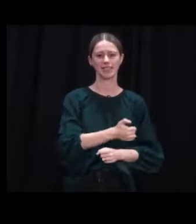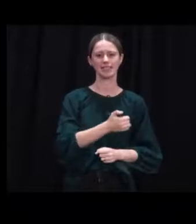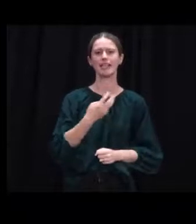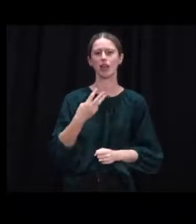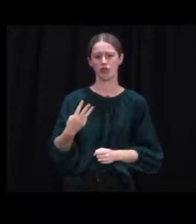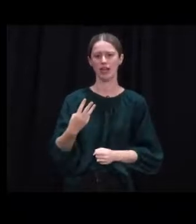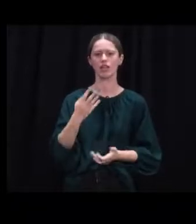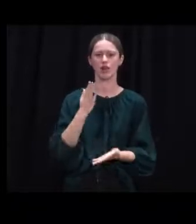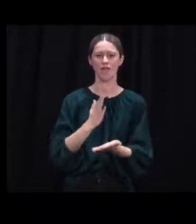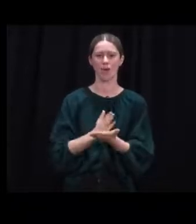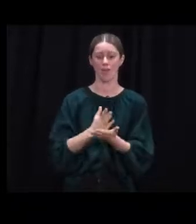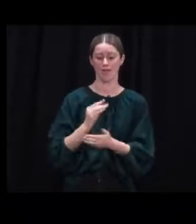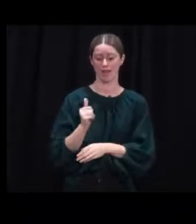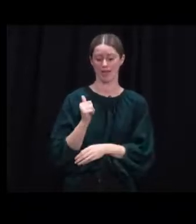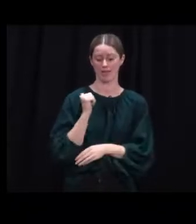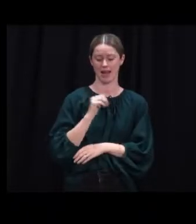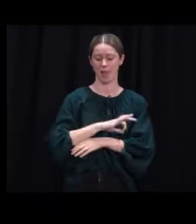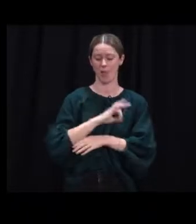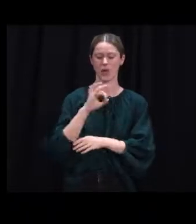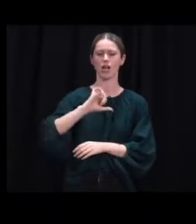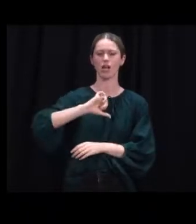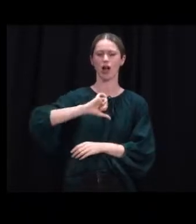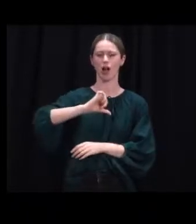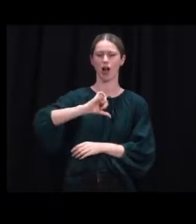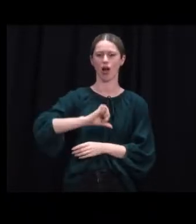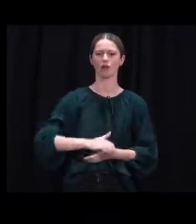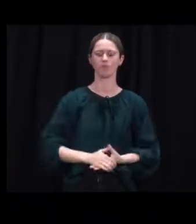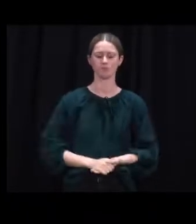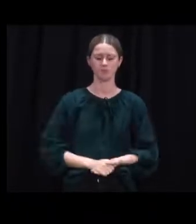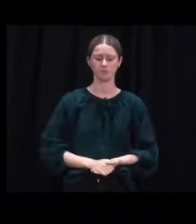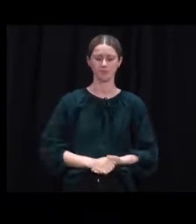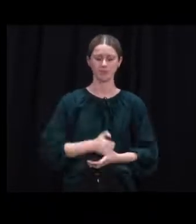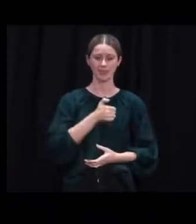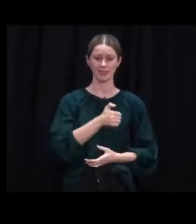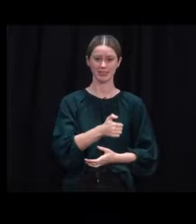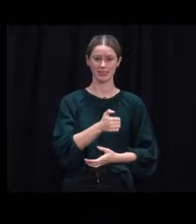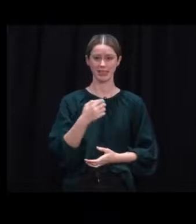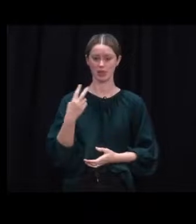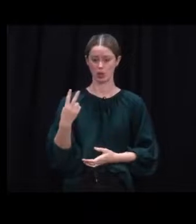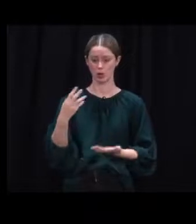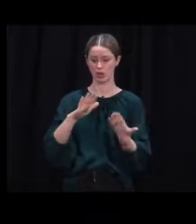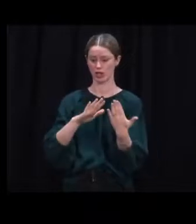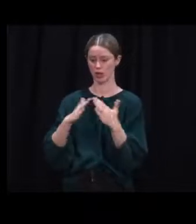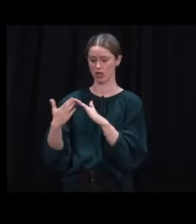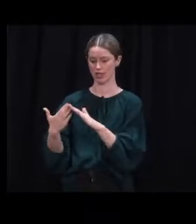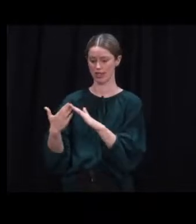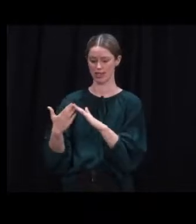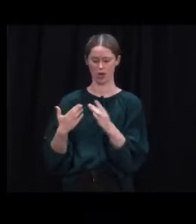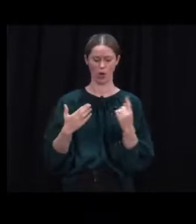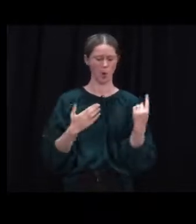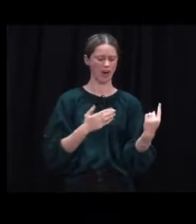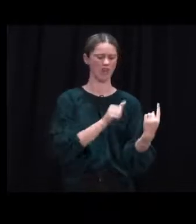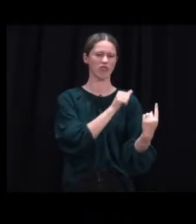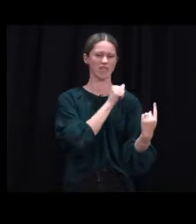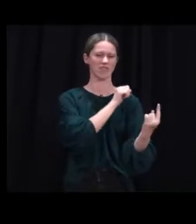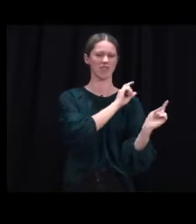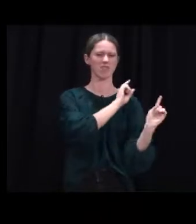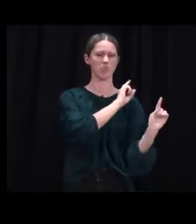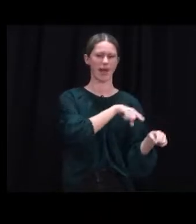ora koutou katoa. Right, so today we are reporting 63 new confirmed cases since 9 o'clock yesterday